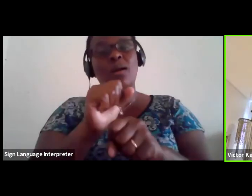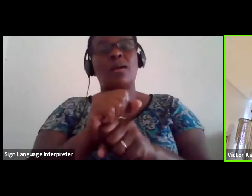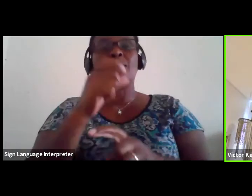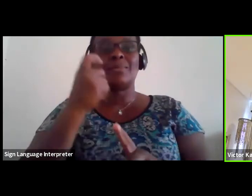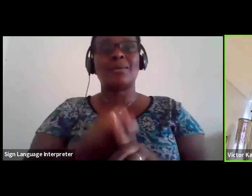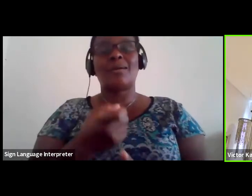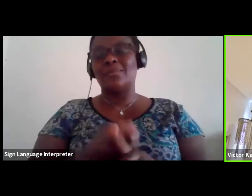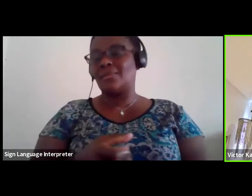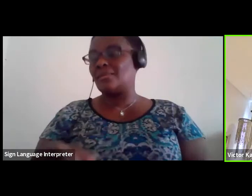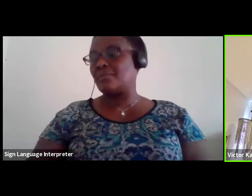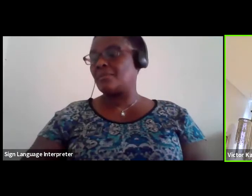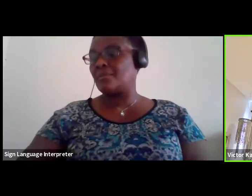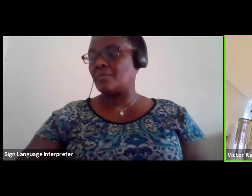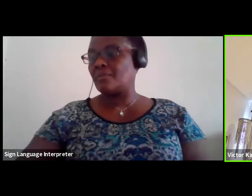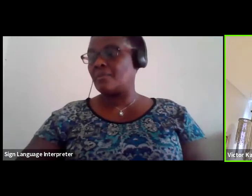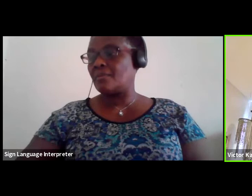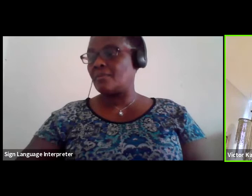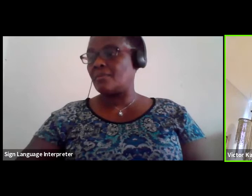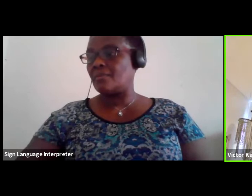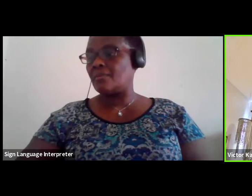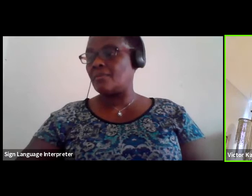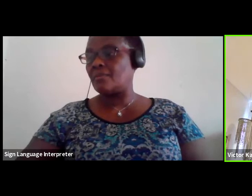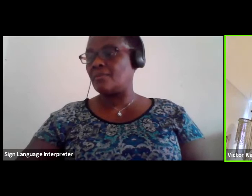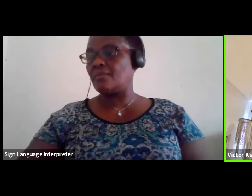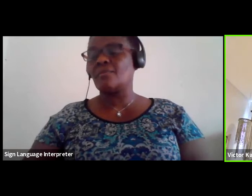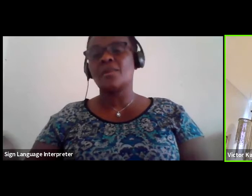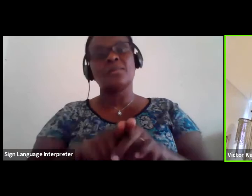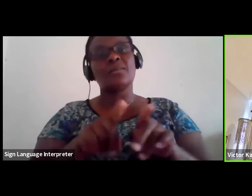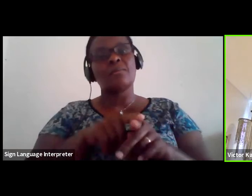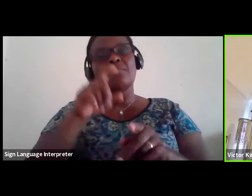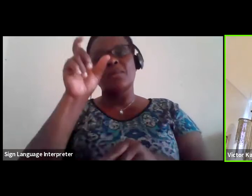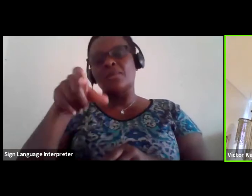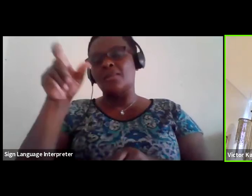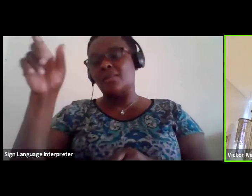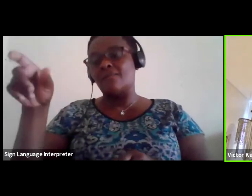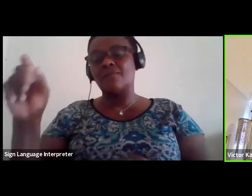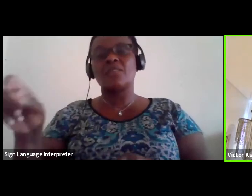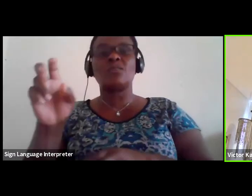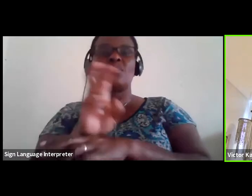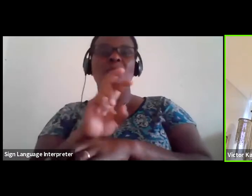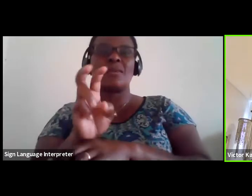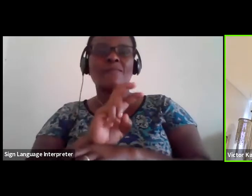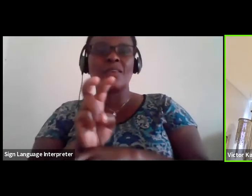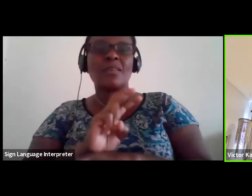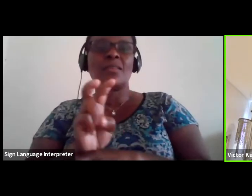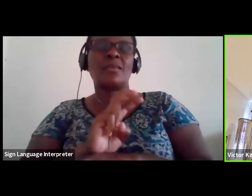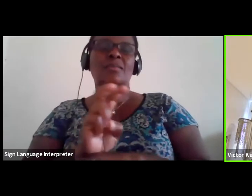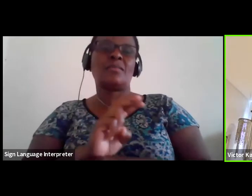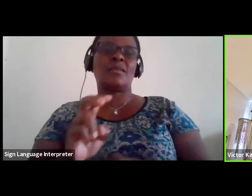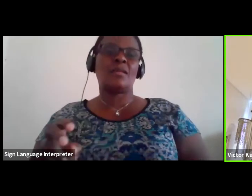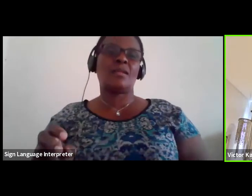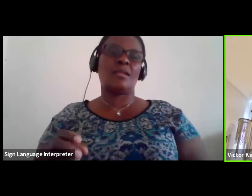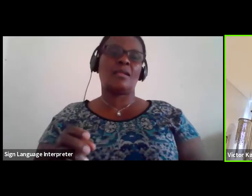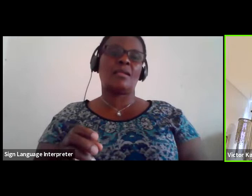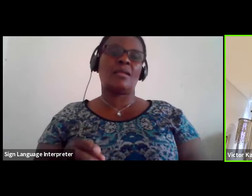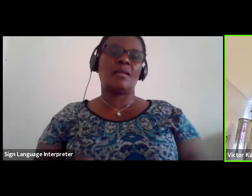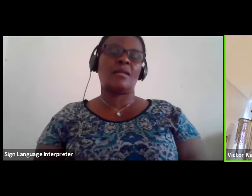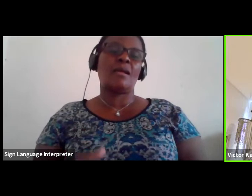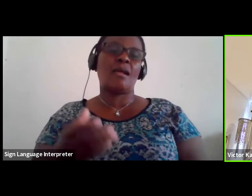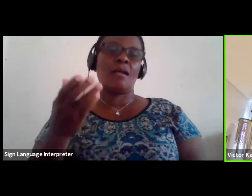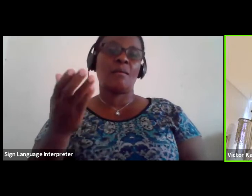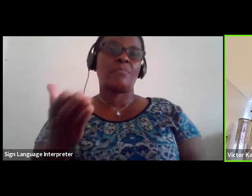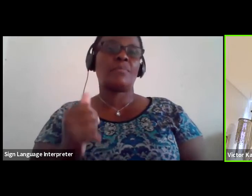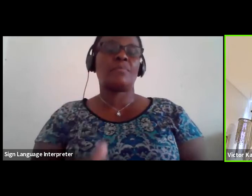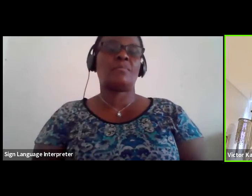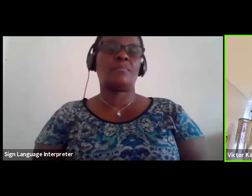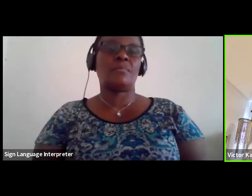level, all these individuals under surveillance at the end of the day are human beings. And one of the things